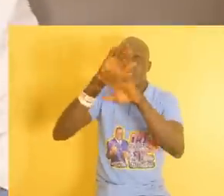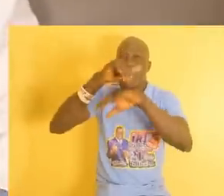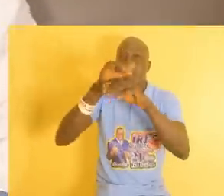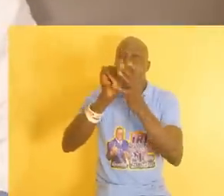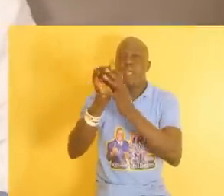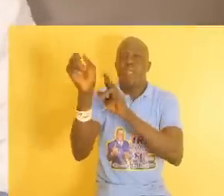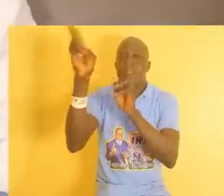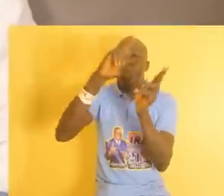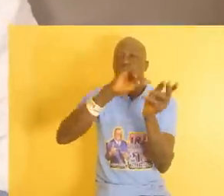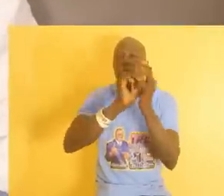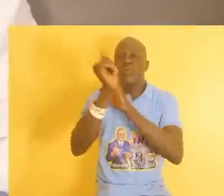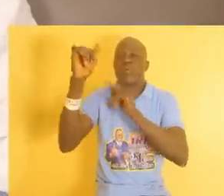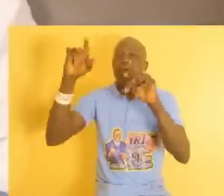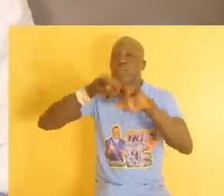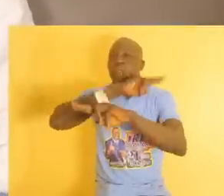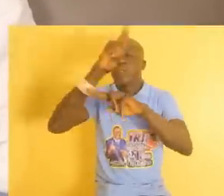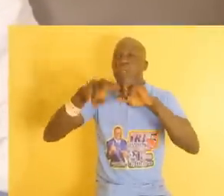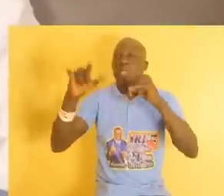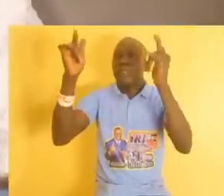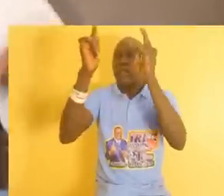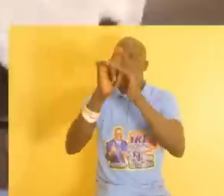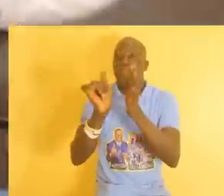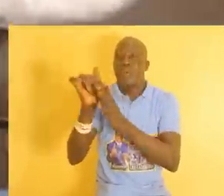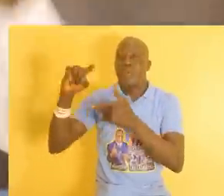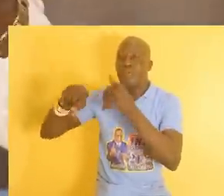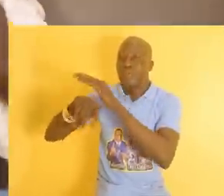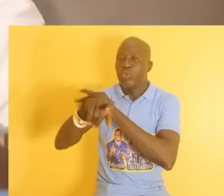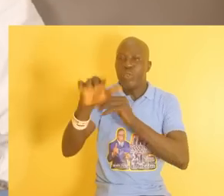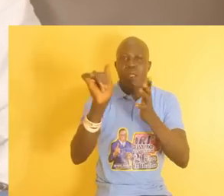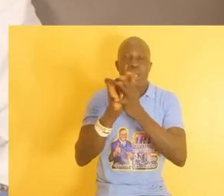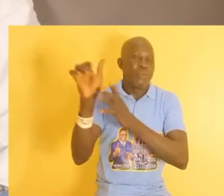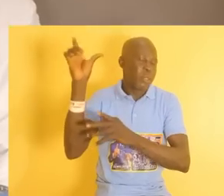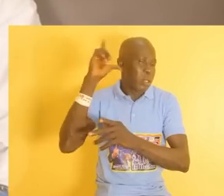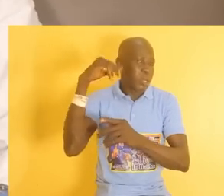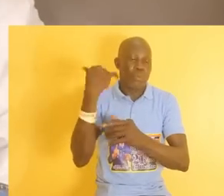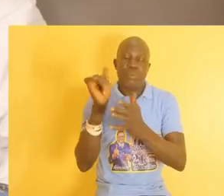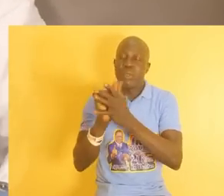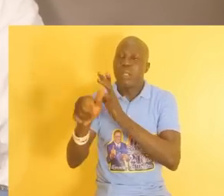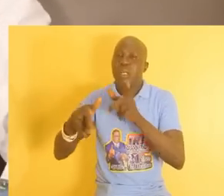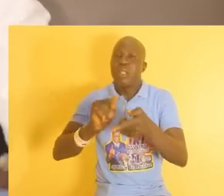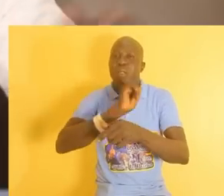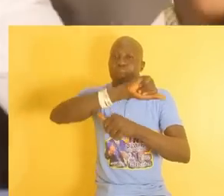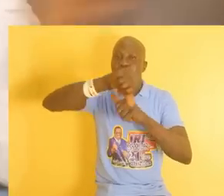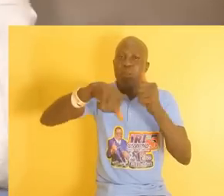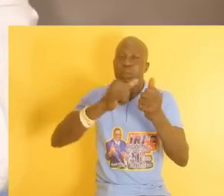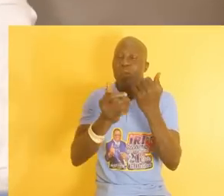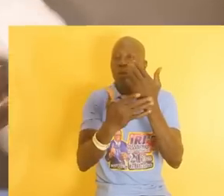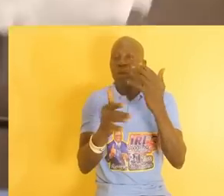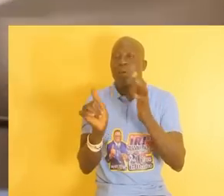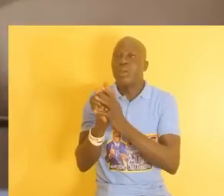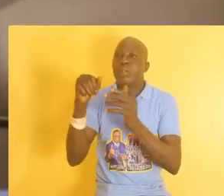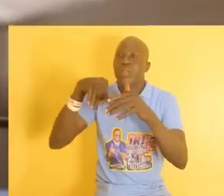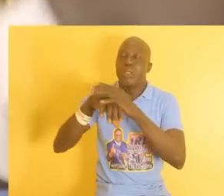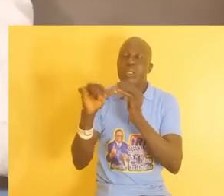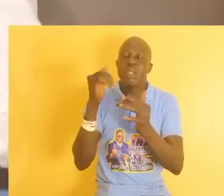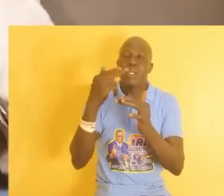ask you for a prayer. It will take place now. You that are hearing me, get your make sure you have your own. That will